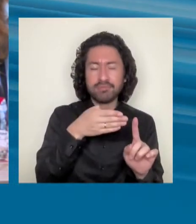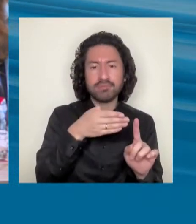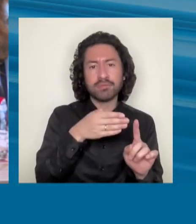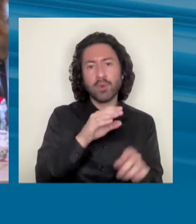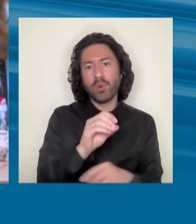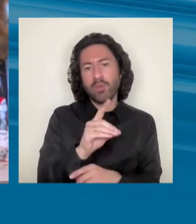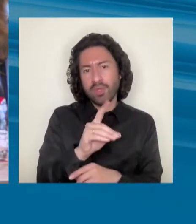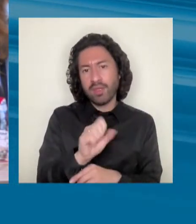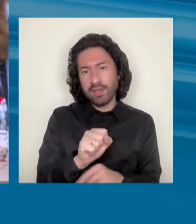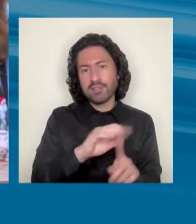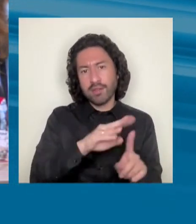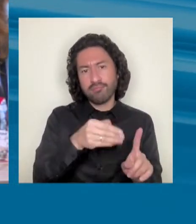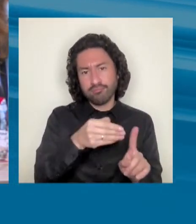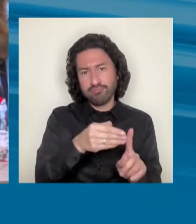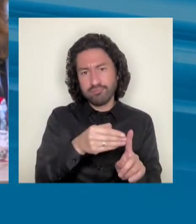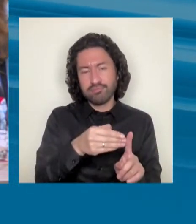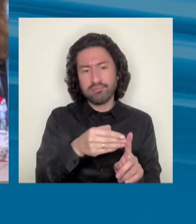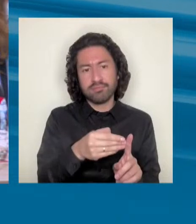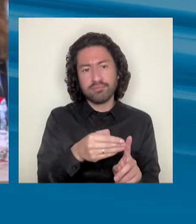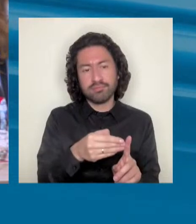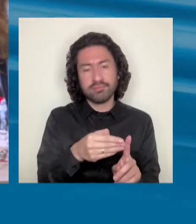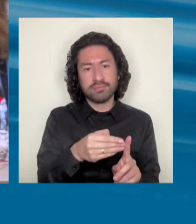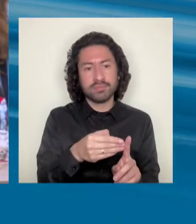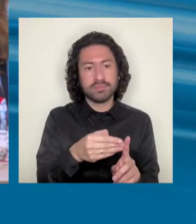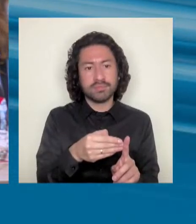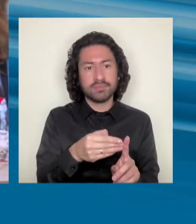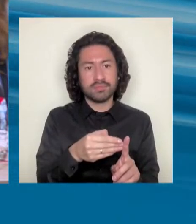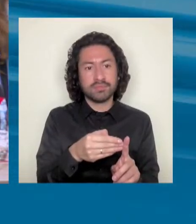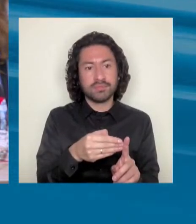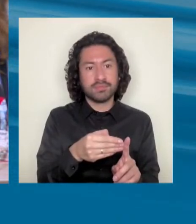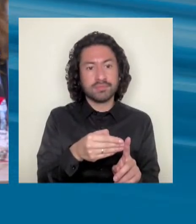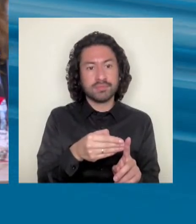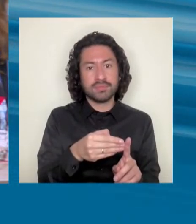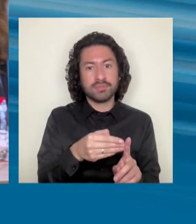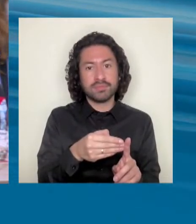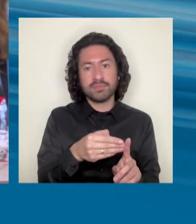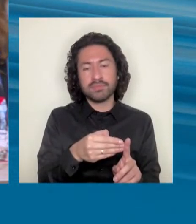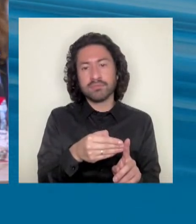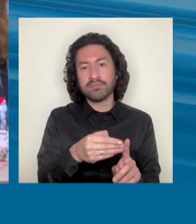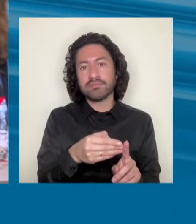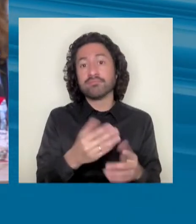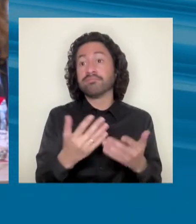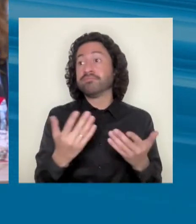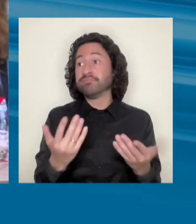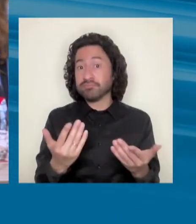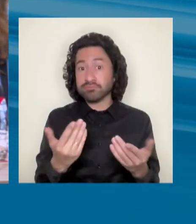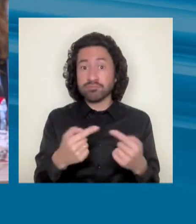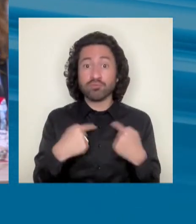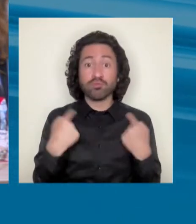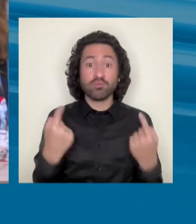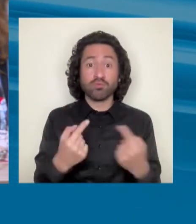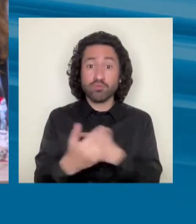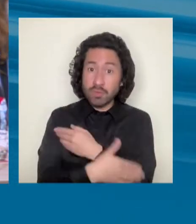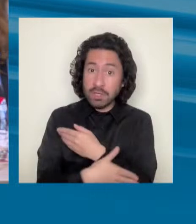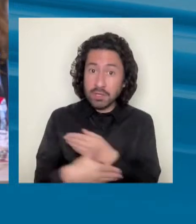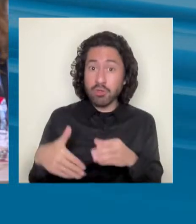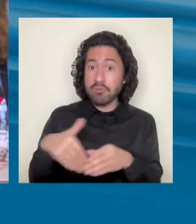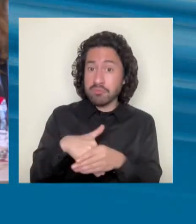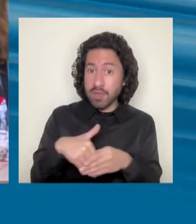social issues affecting the Caribbean has helped member countries design and implement policies that address our unique